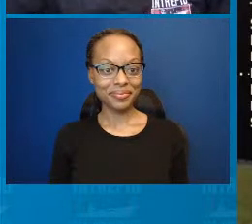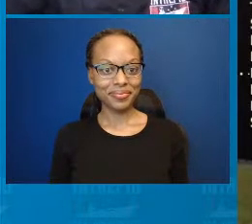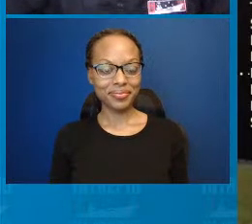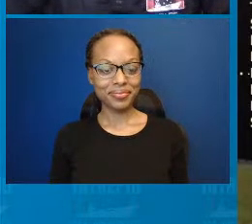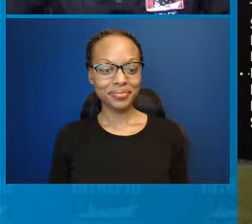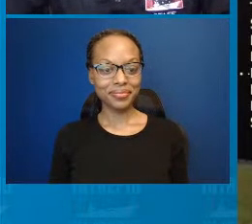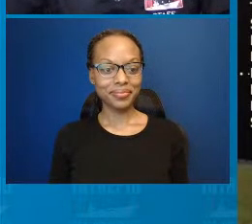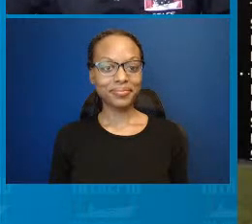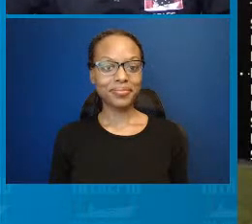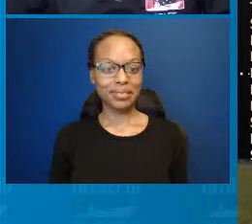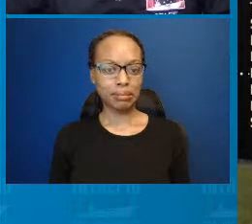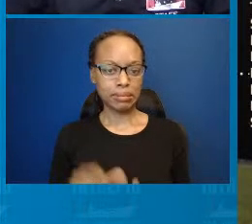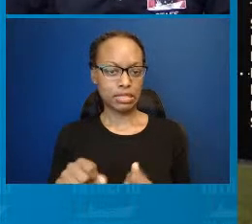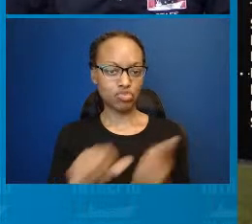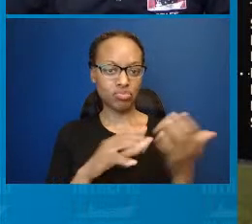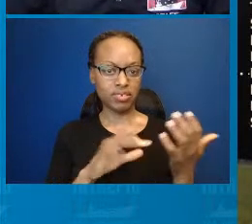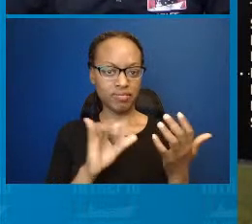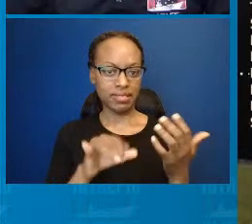Click that off. There we go.